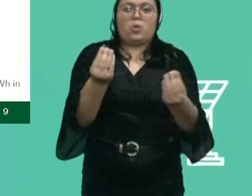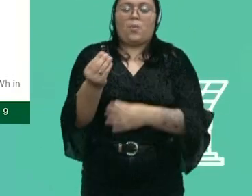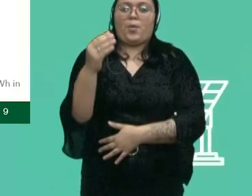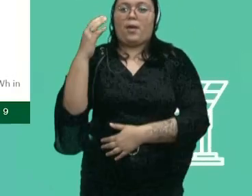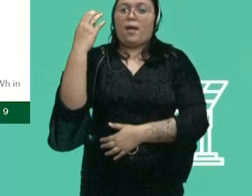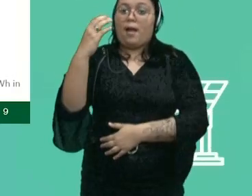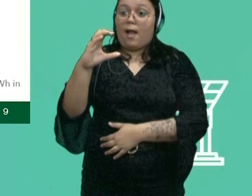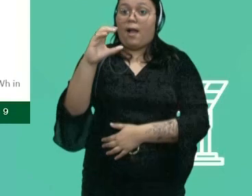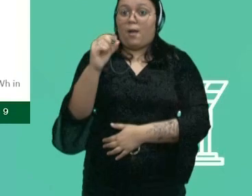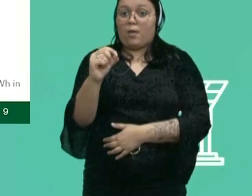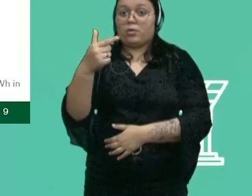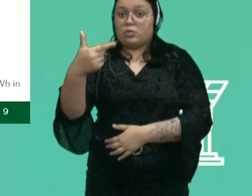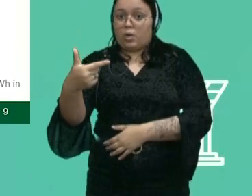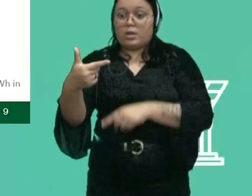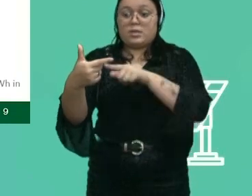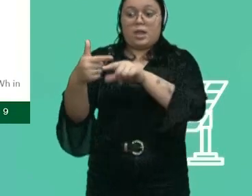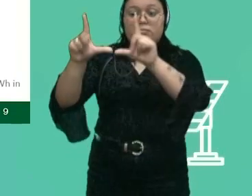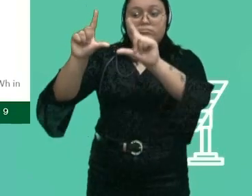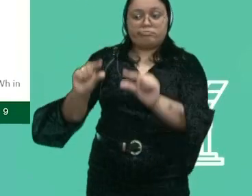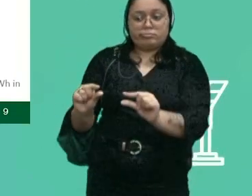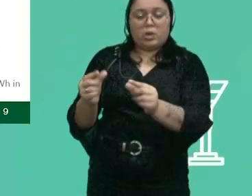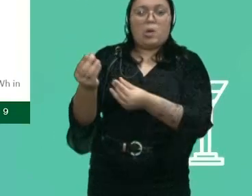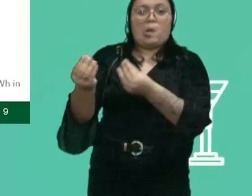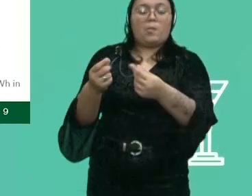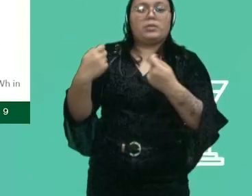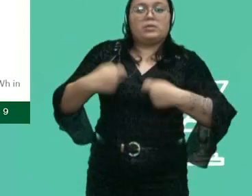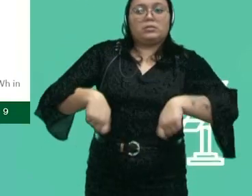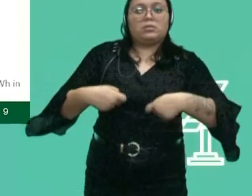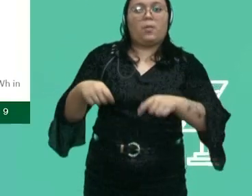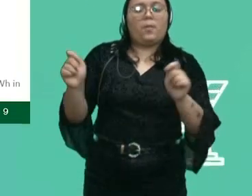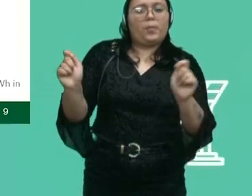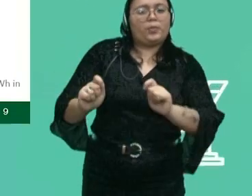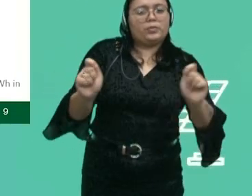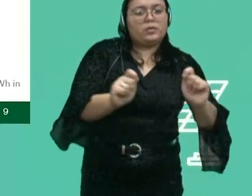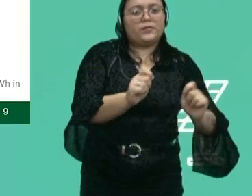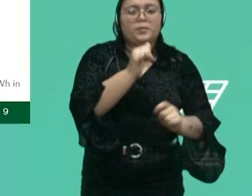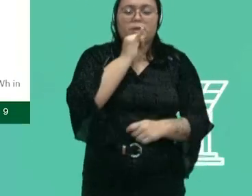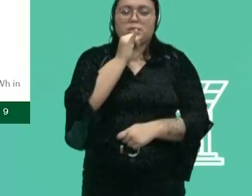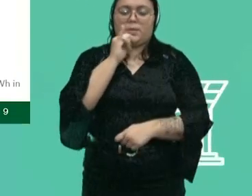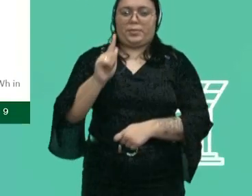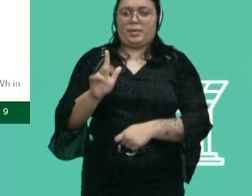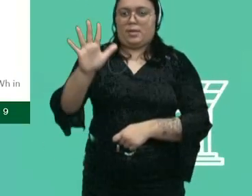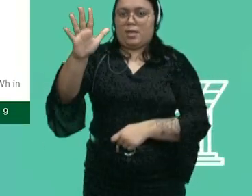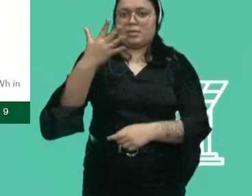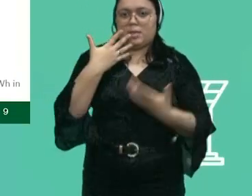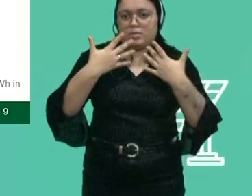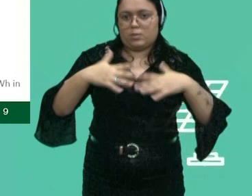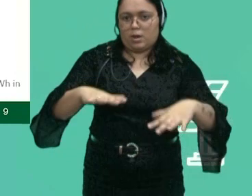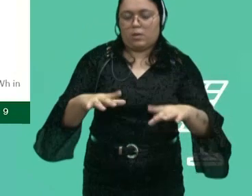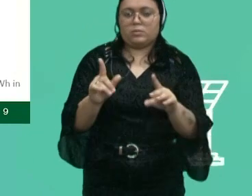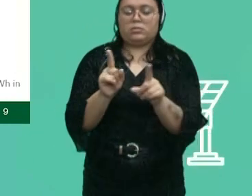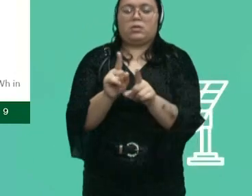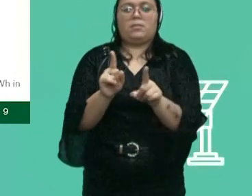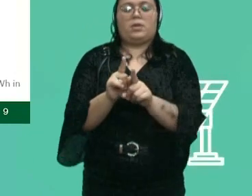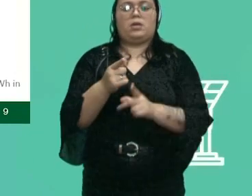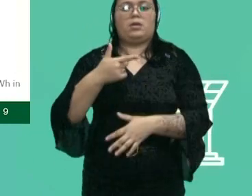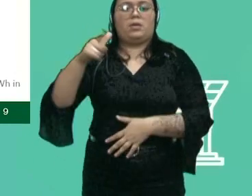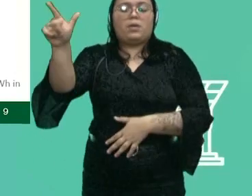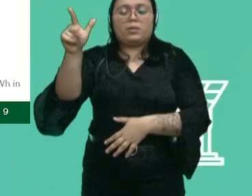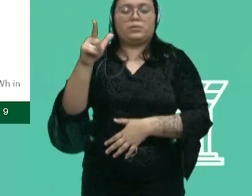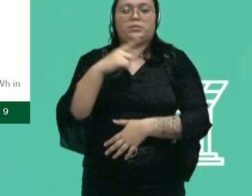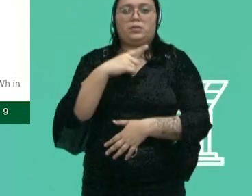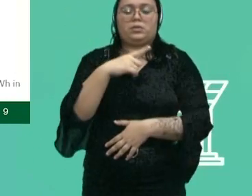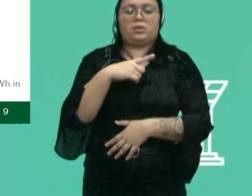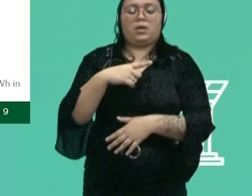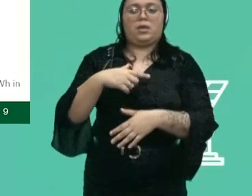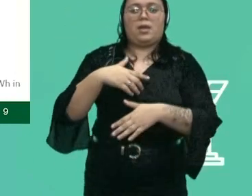of what's needed. This is just one example of natural gas, also looking at pyrolysis as well as advanced pathways. So anything as long as we can